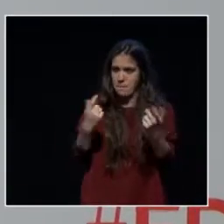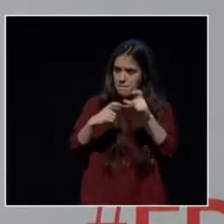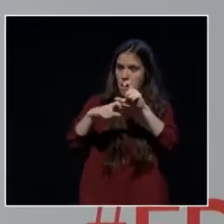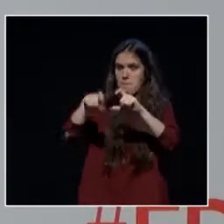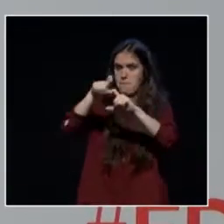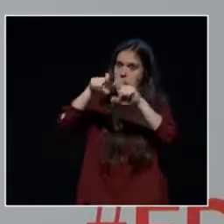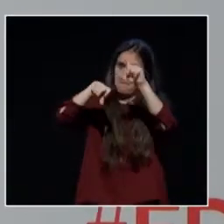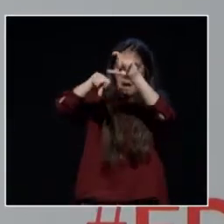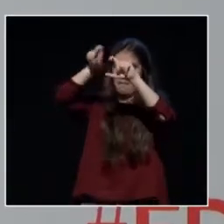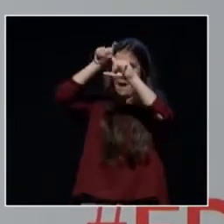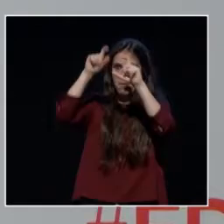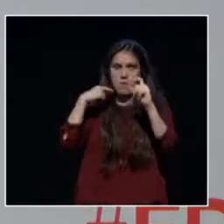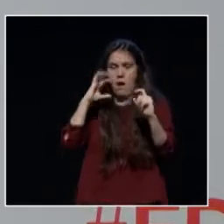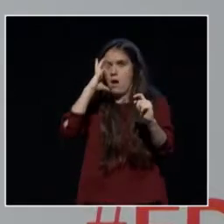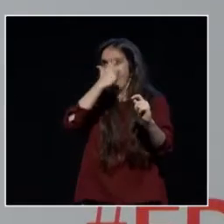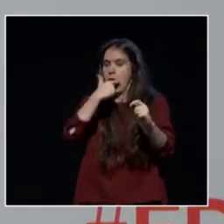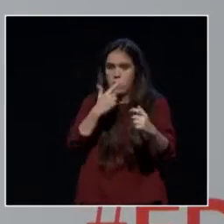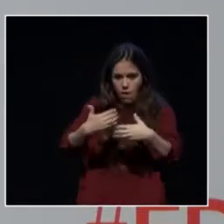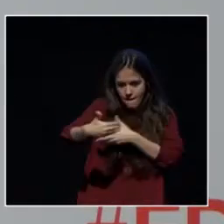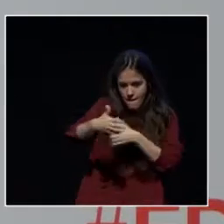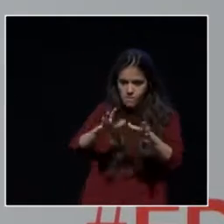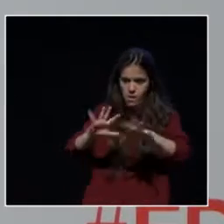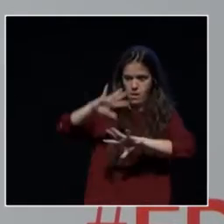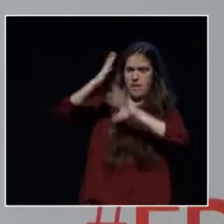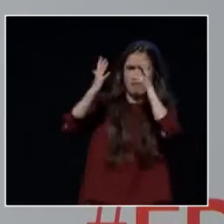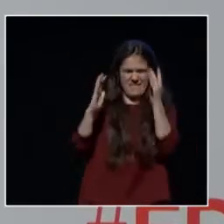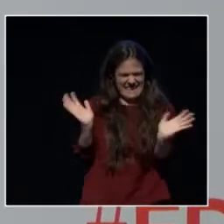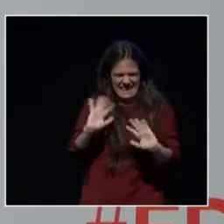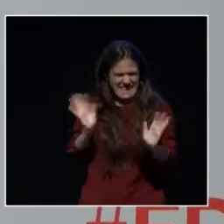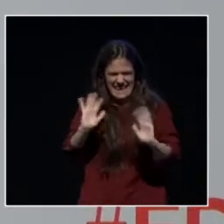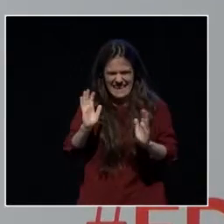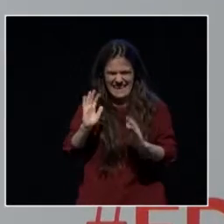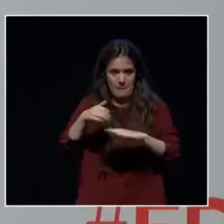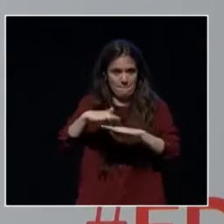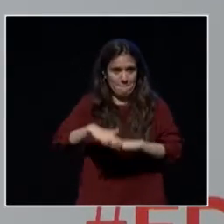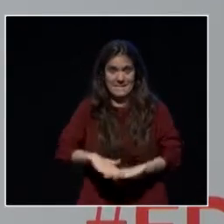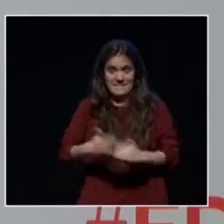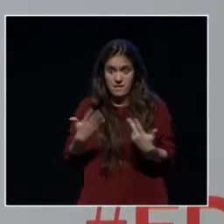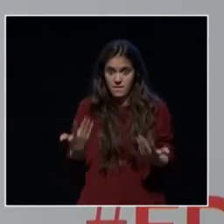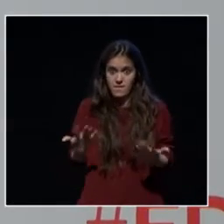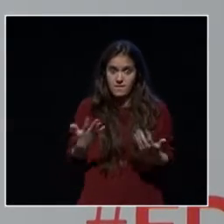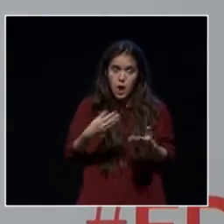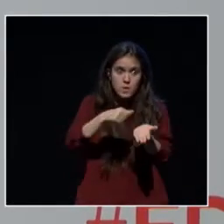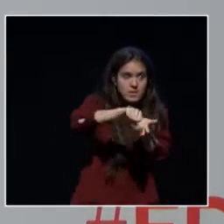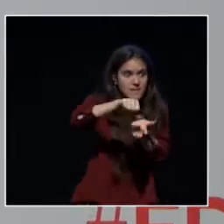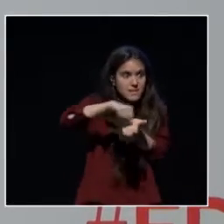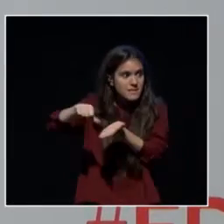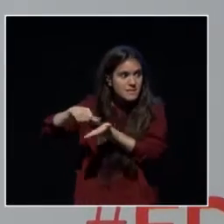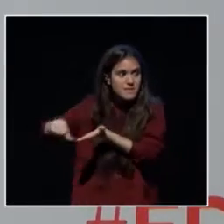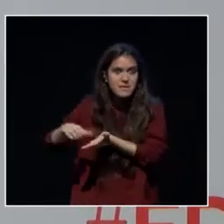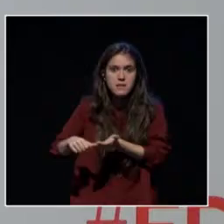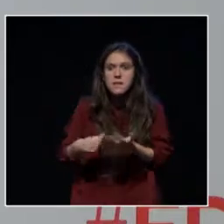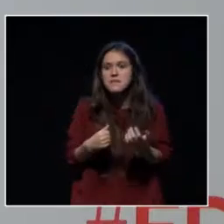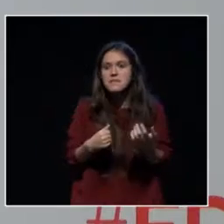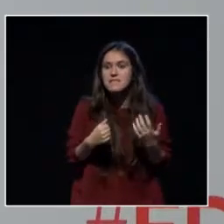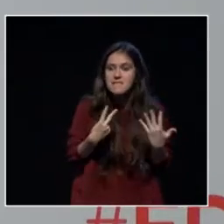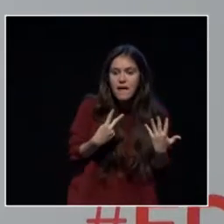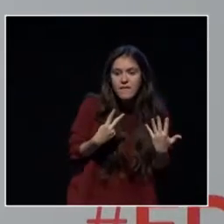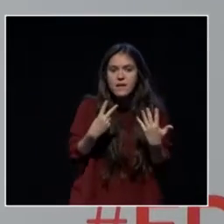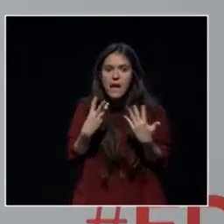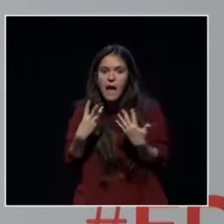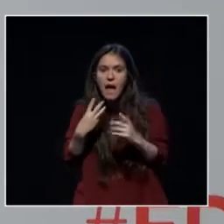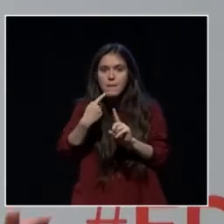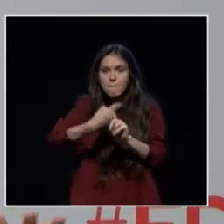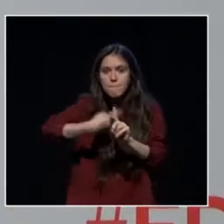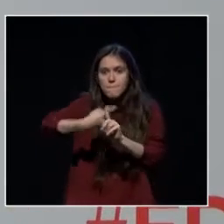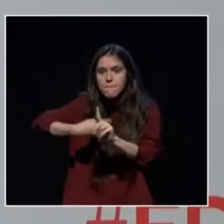impressive packaging or anything. Just go to the basic. And now we sell it, and children eat it. And once they eat it for 7 or 8 months, a cup a